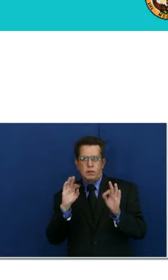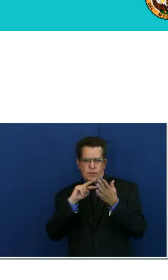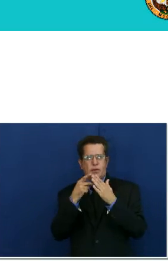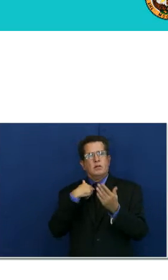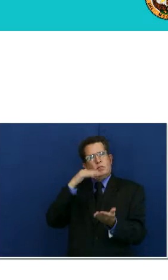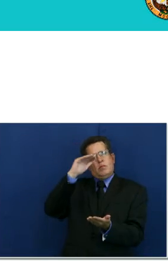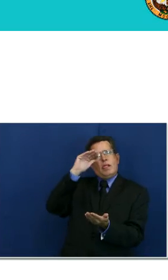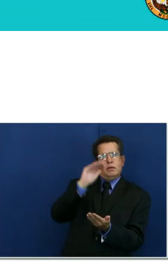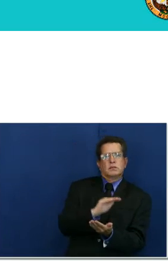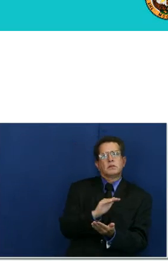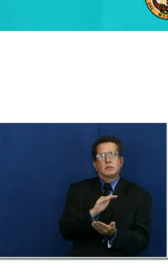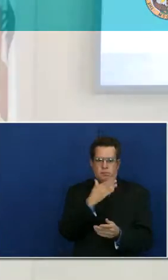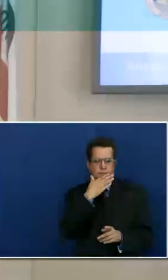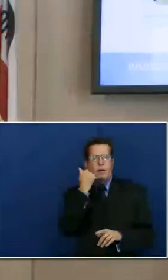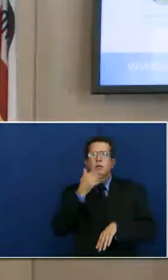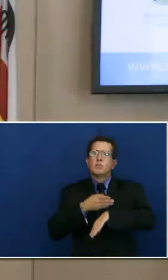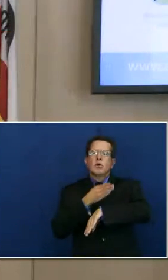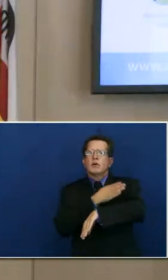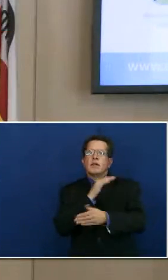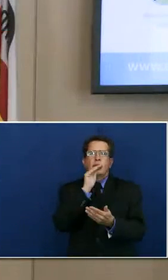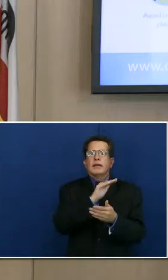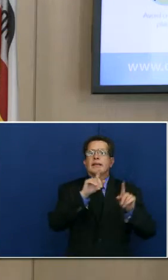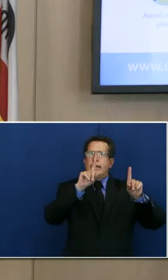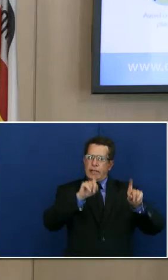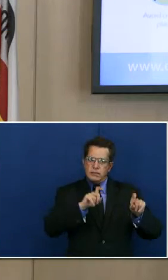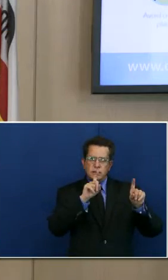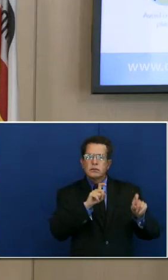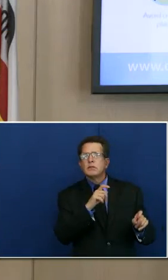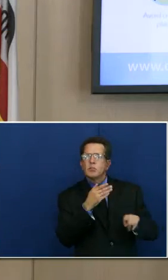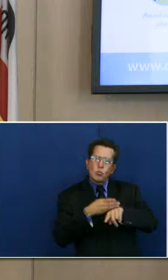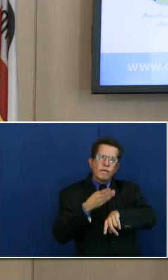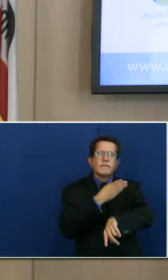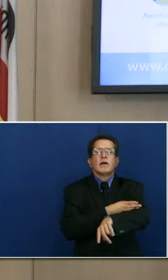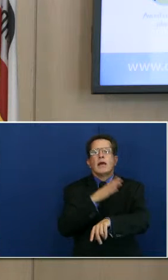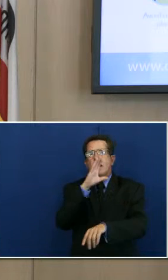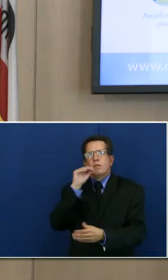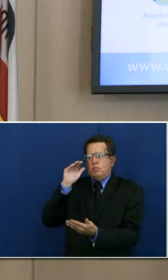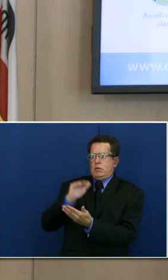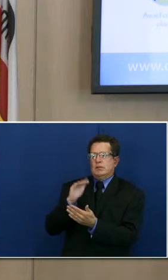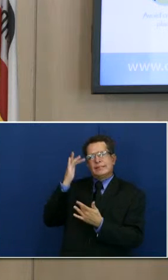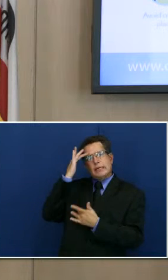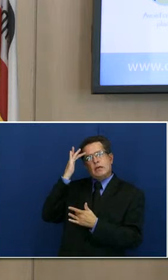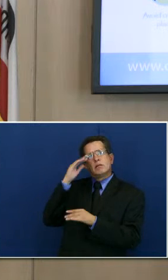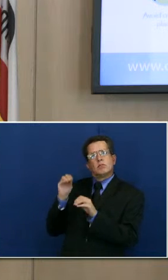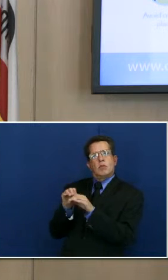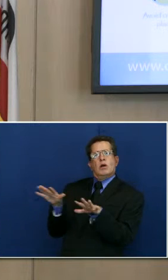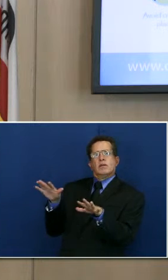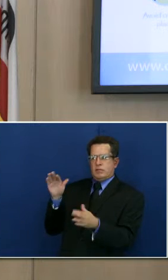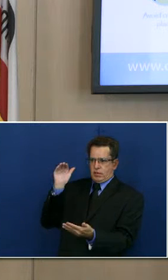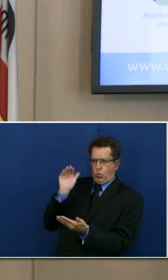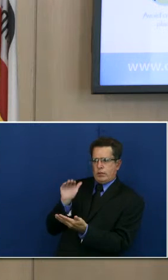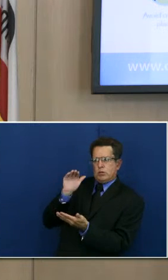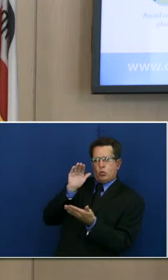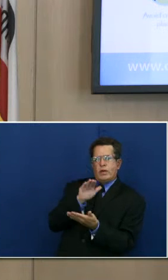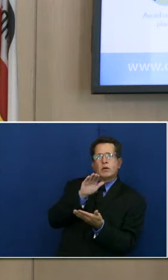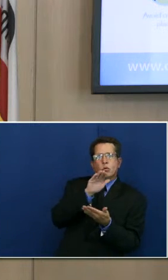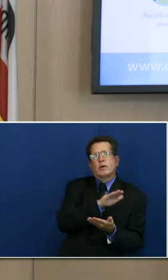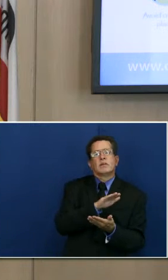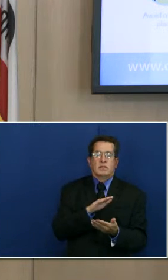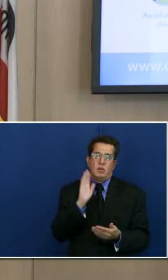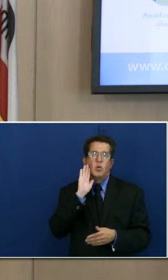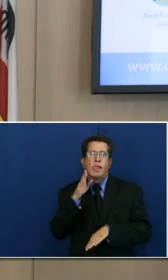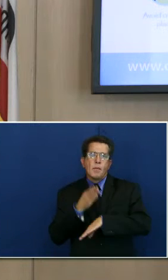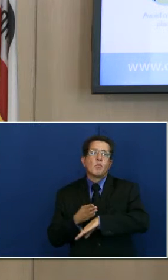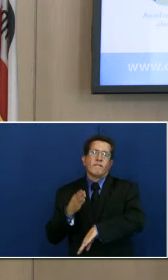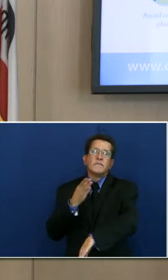decrease our testing positivity rate and decrease our case rates. So with that, I